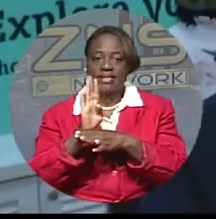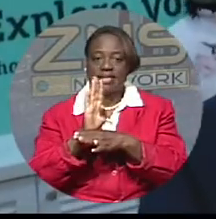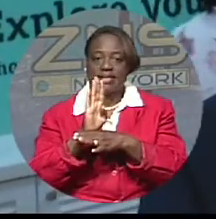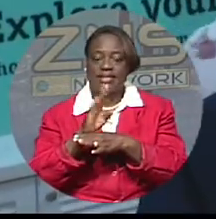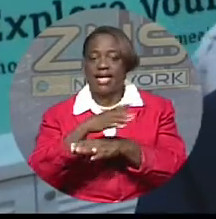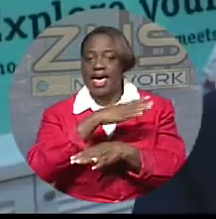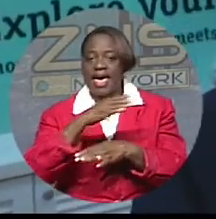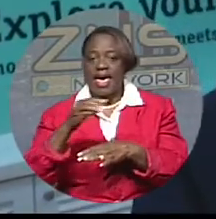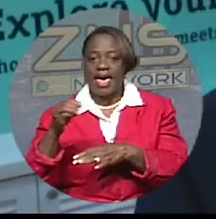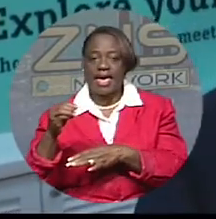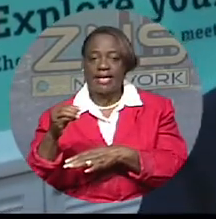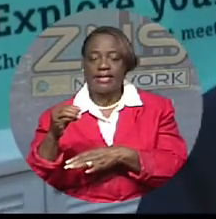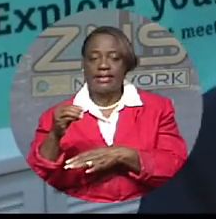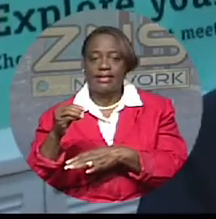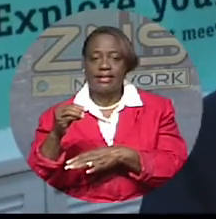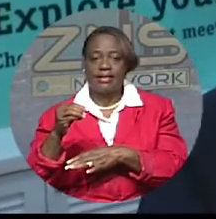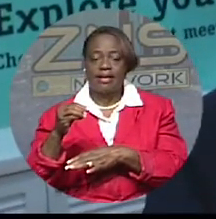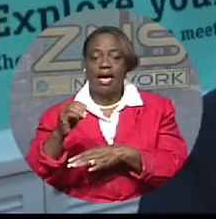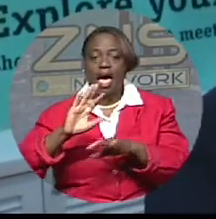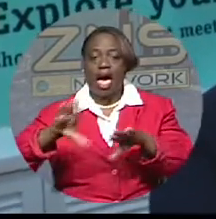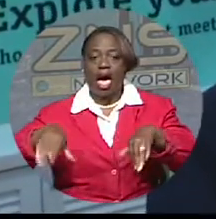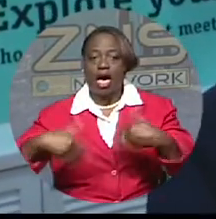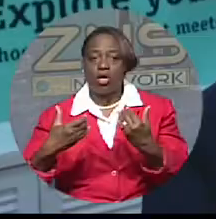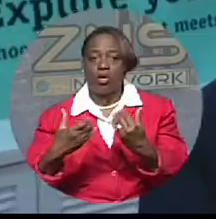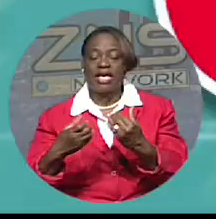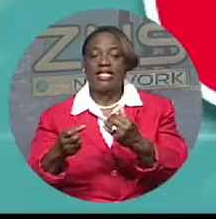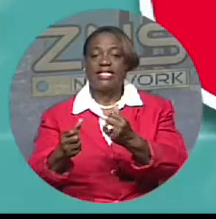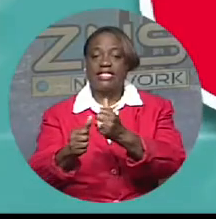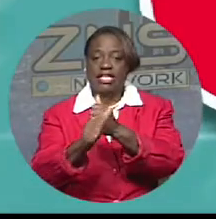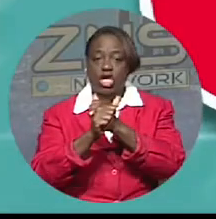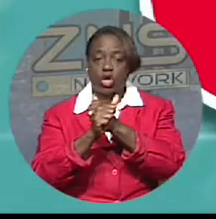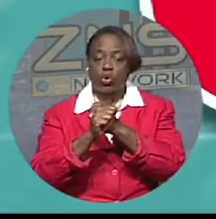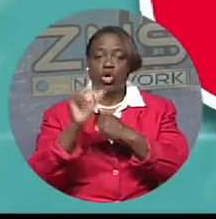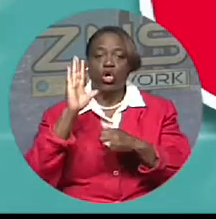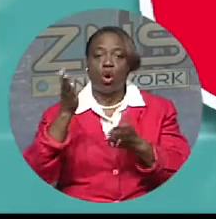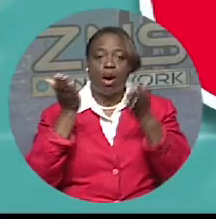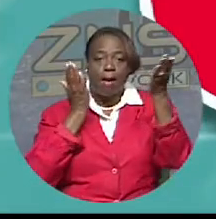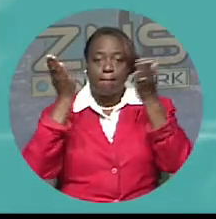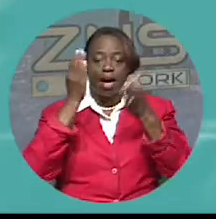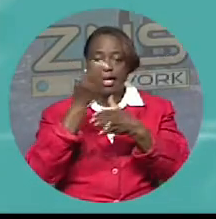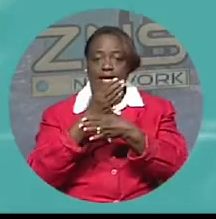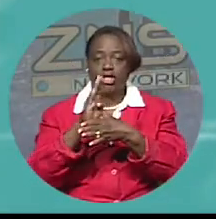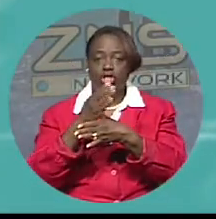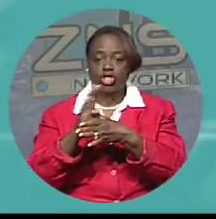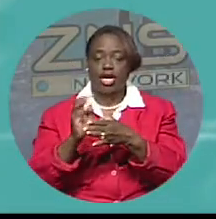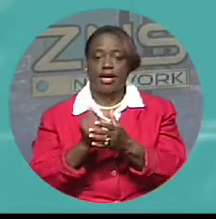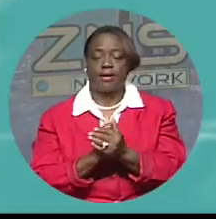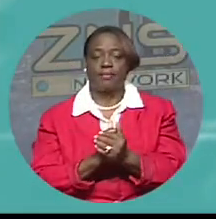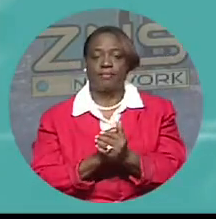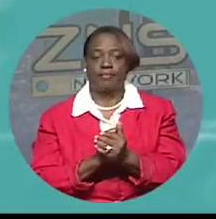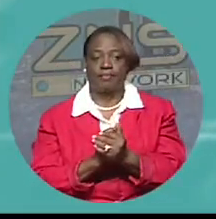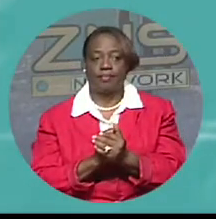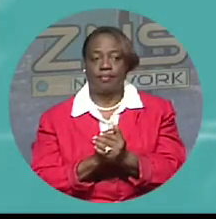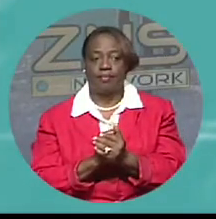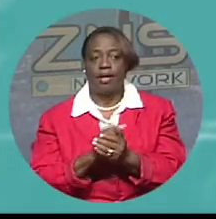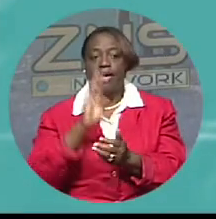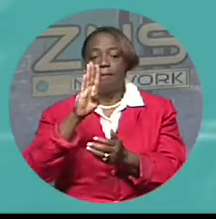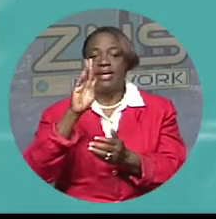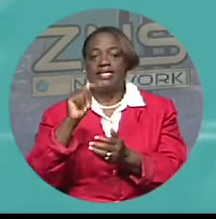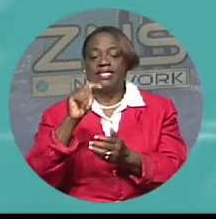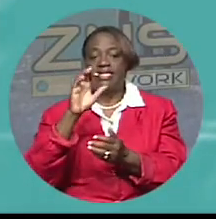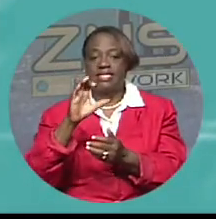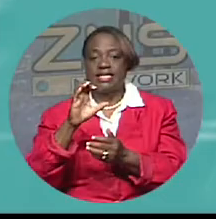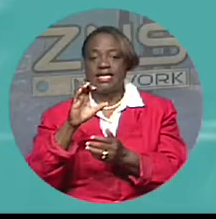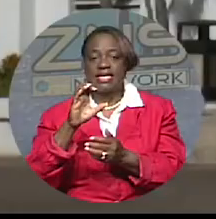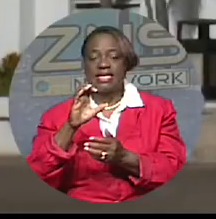I suppose determine how you're going to secure your market share. Once the successful bidder has been chosen, the BTC CEO says